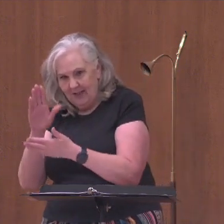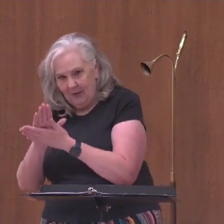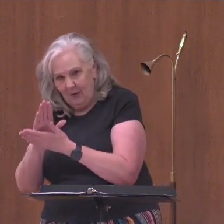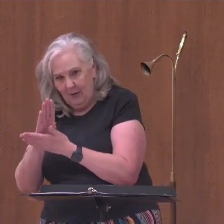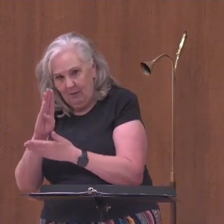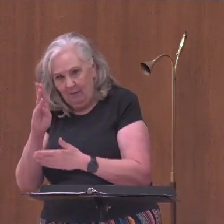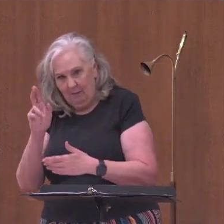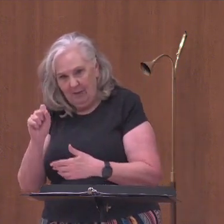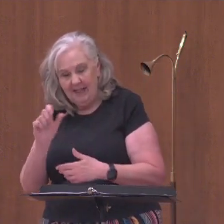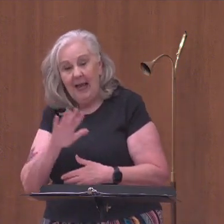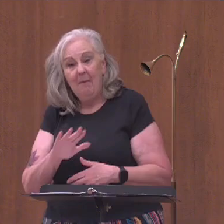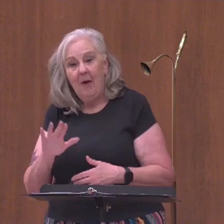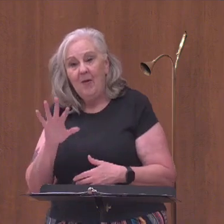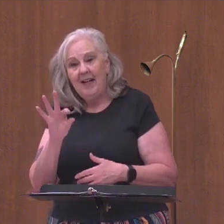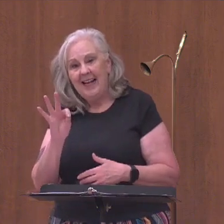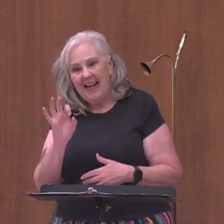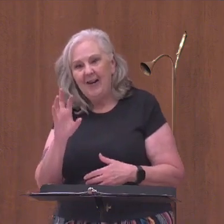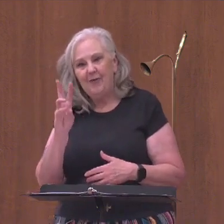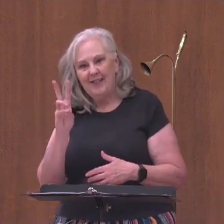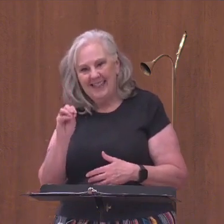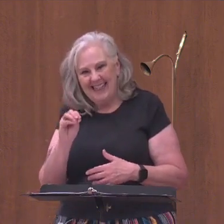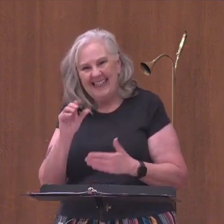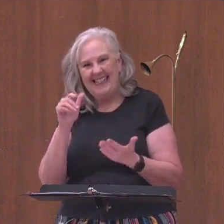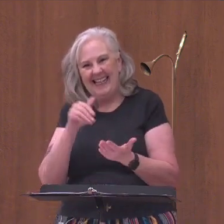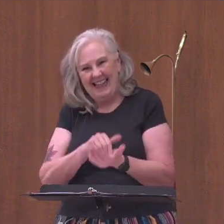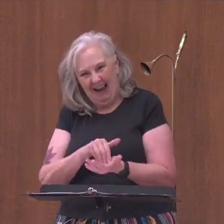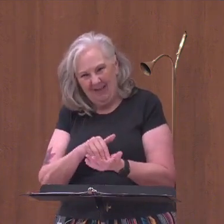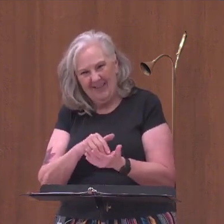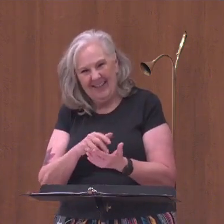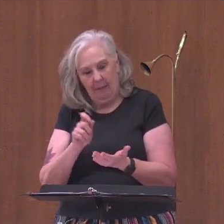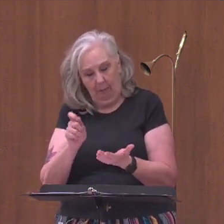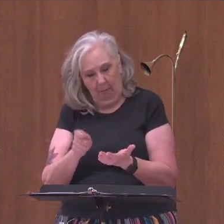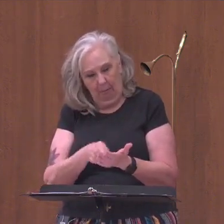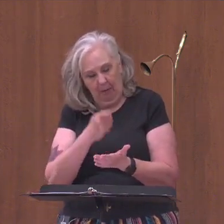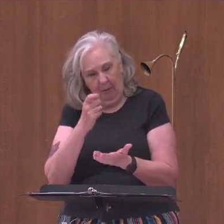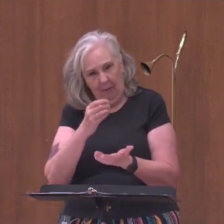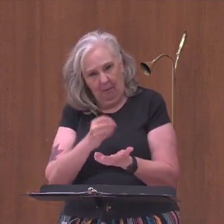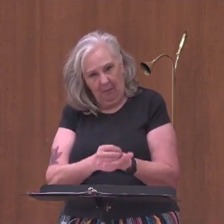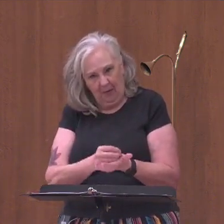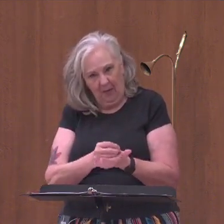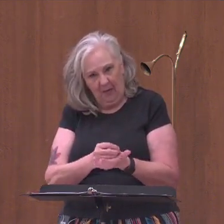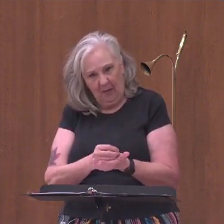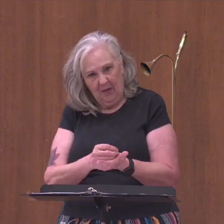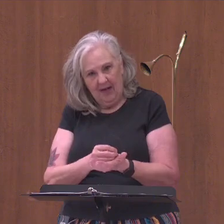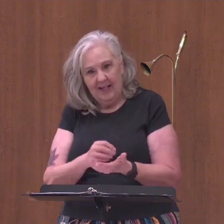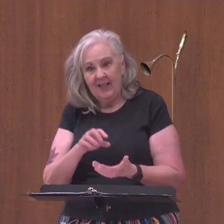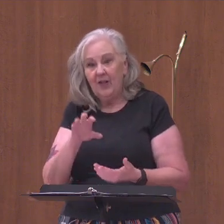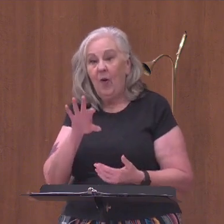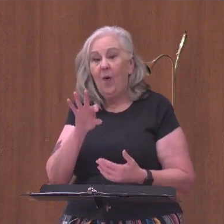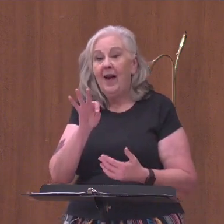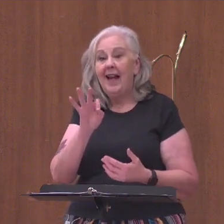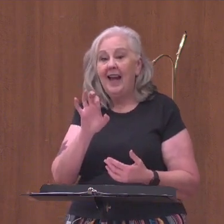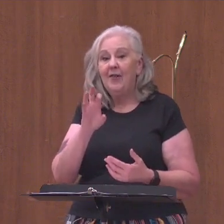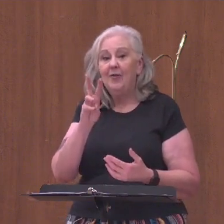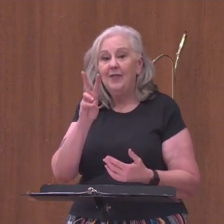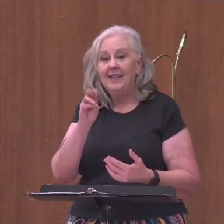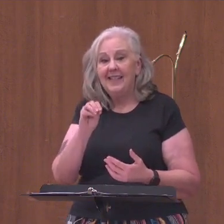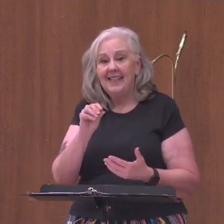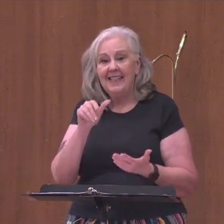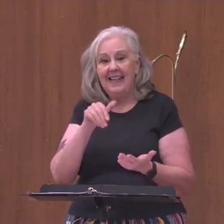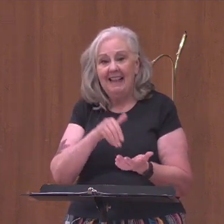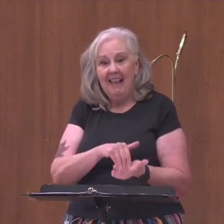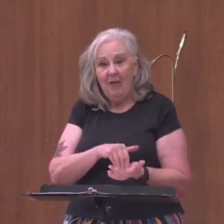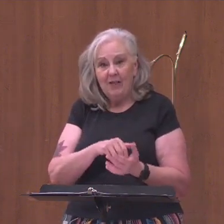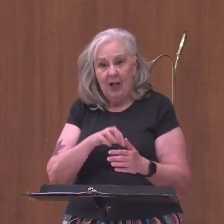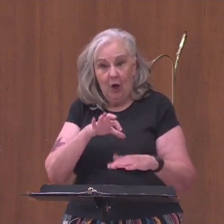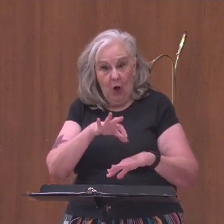960,000. So imagine 960,000 Earths fit into the sun. And the